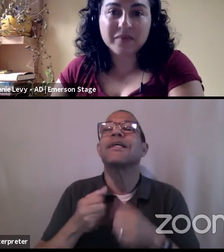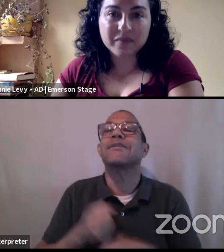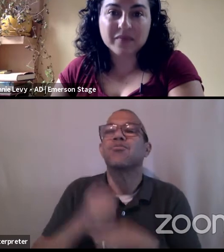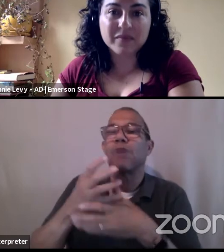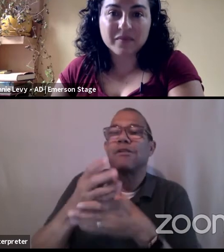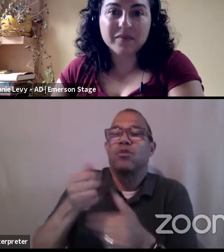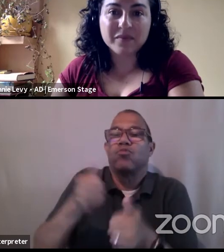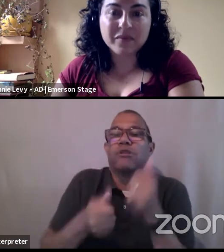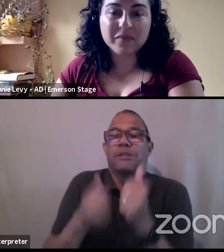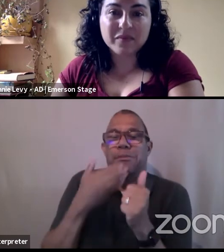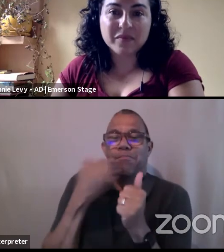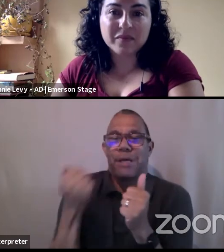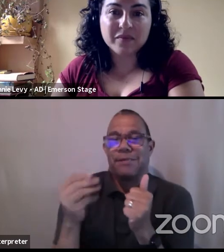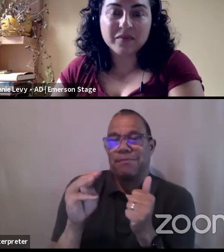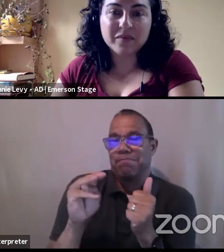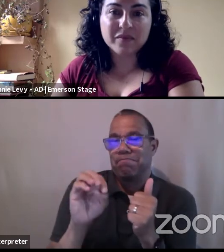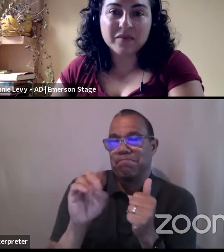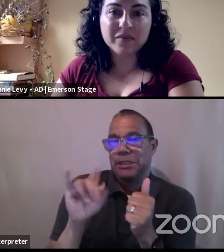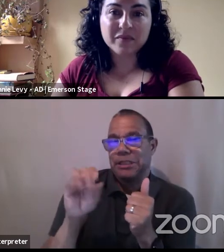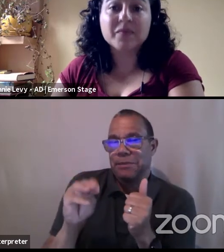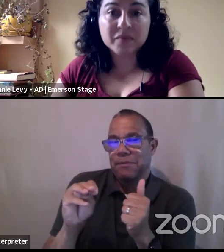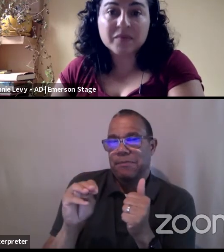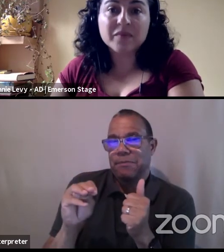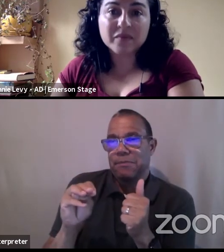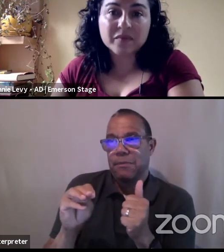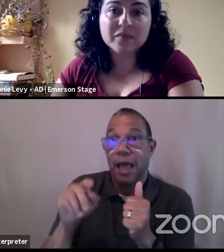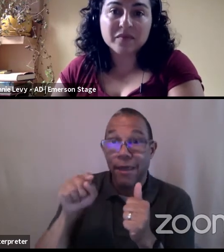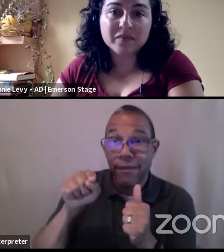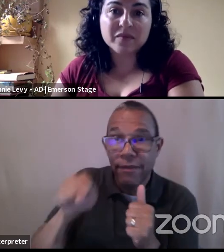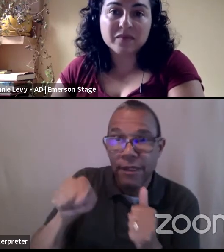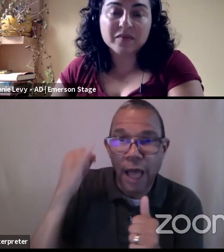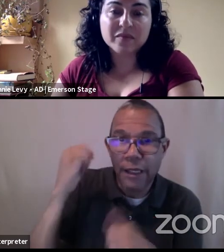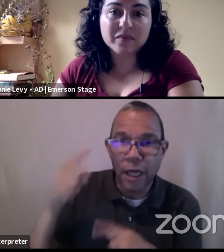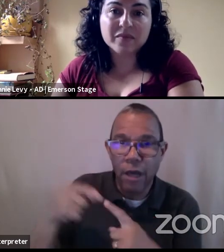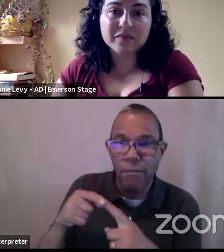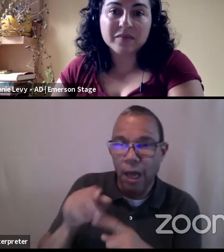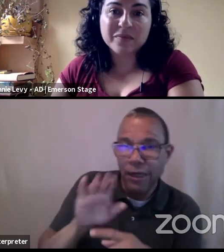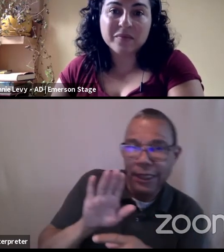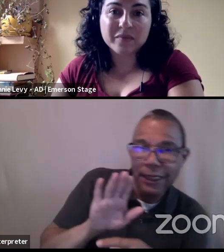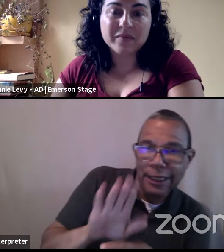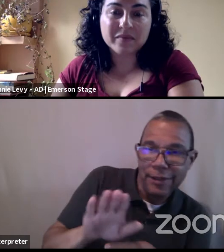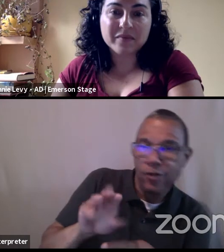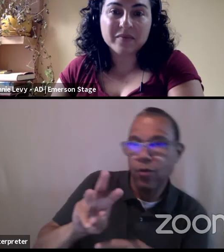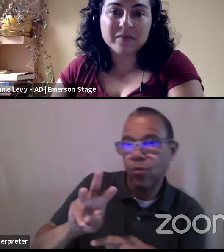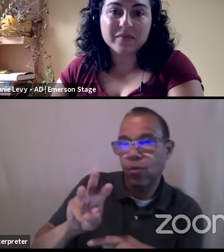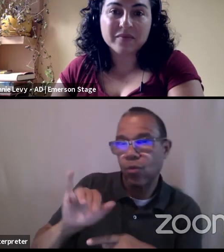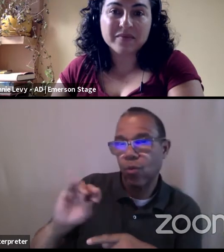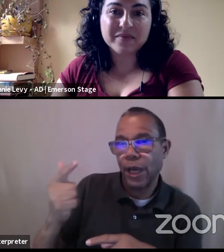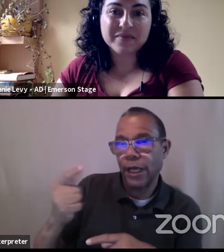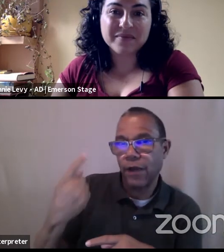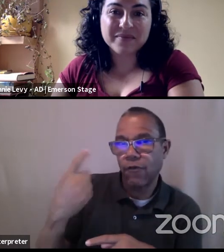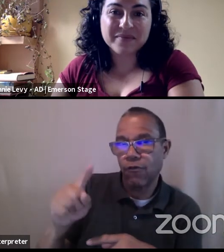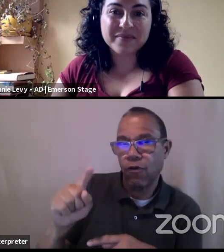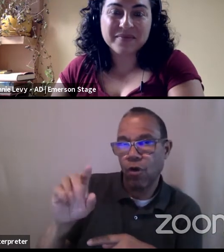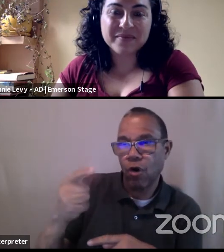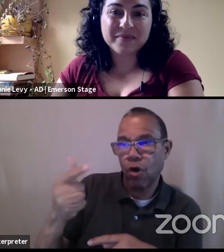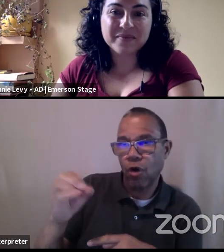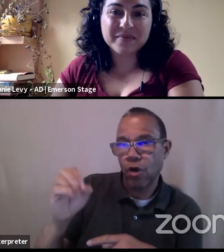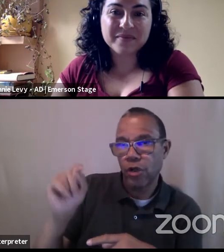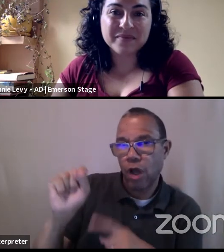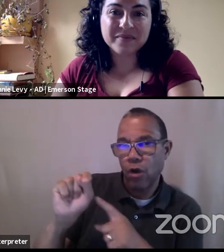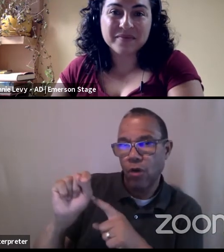And I think in, in this idea, as I'm hearing about, uh, waiting for Godot and from Wuhan, there's, there's